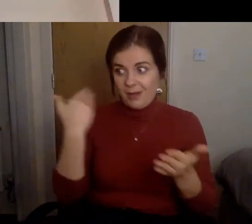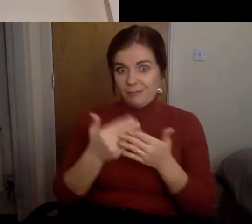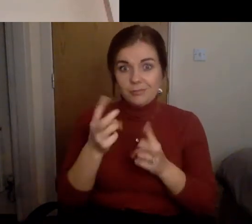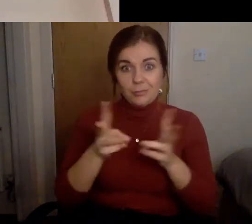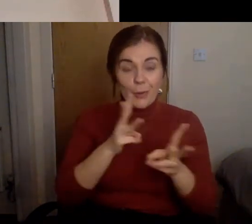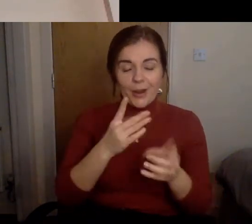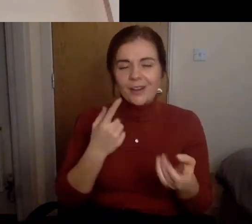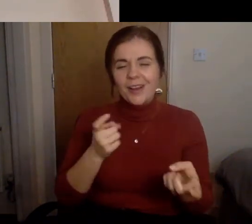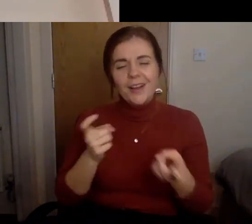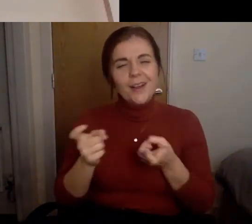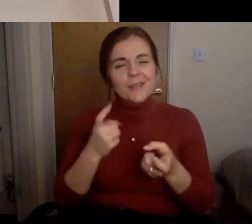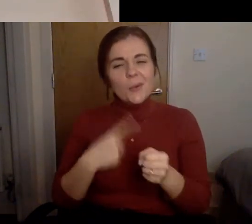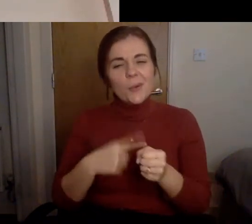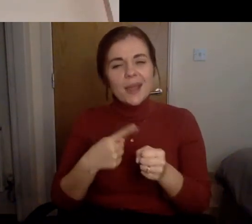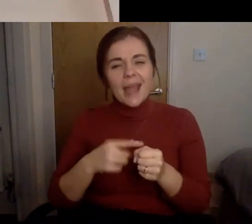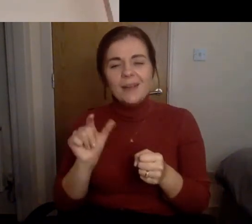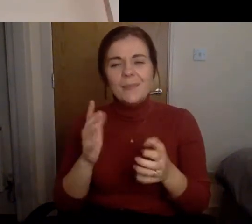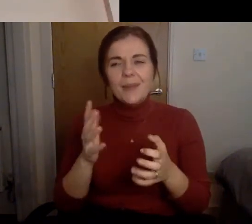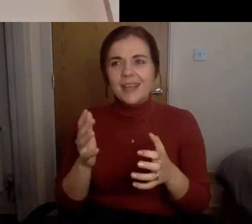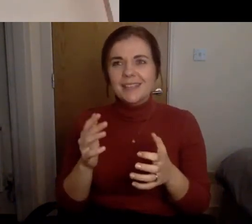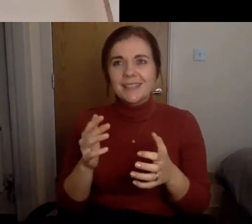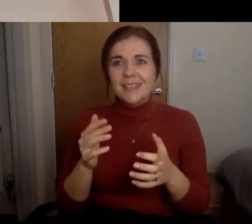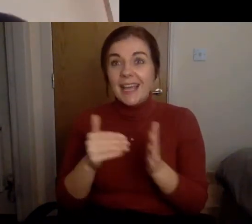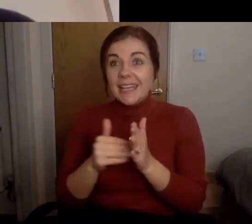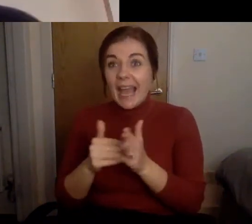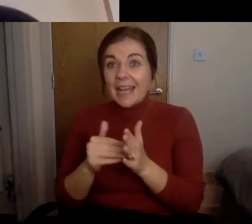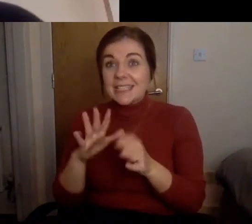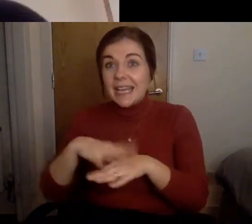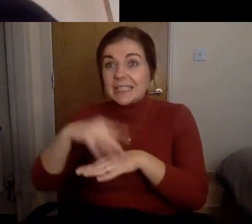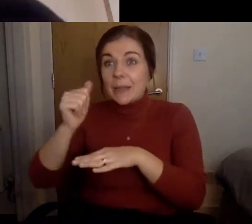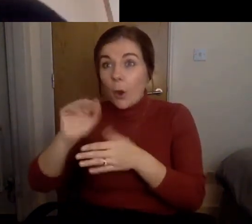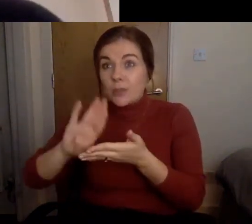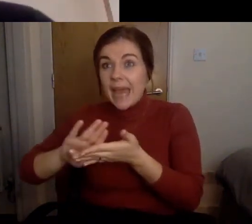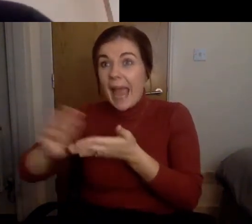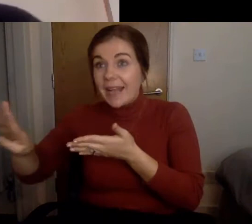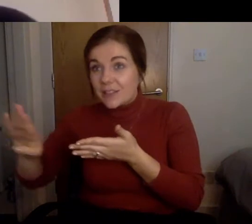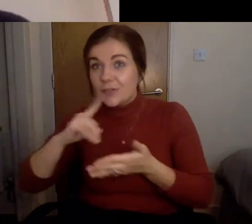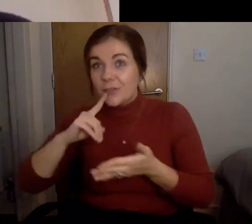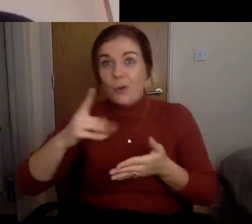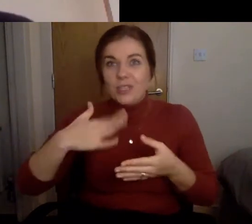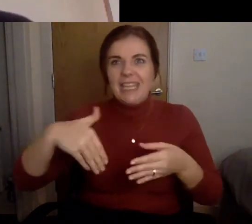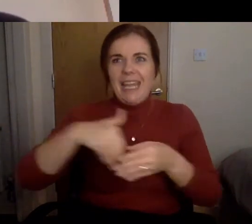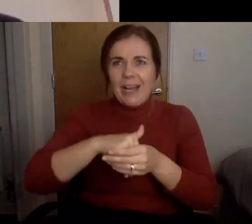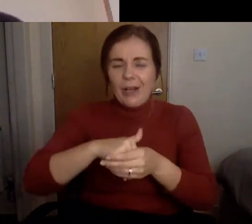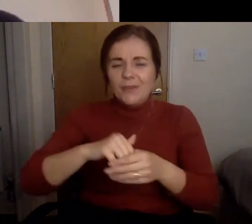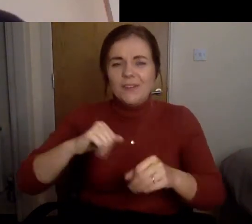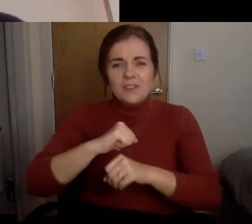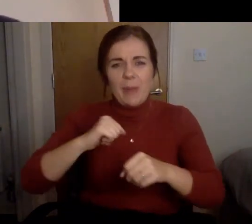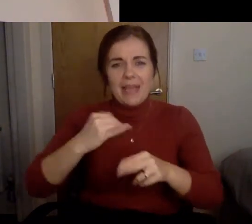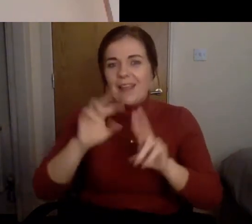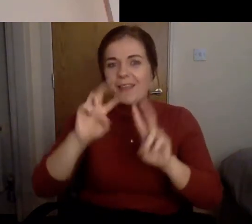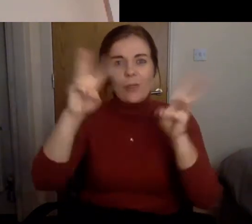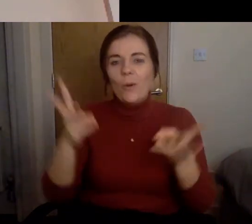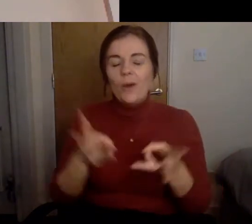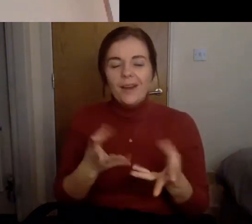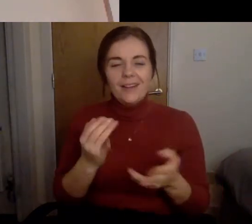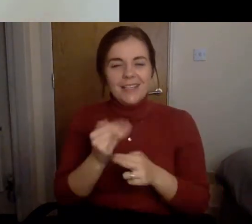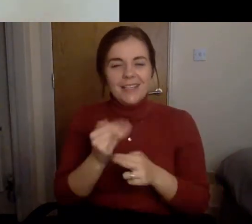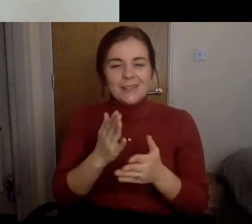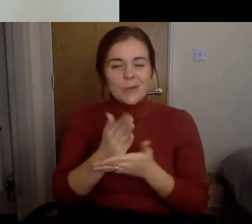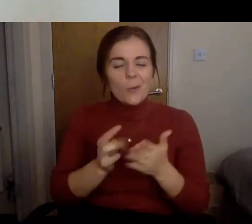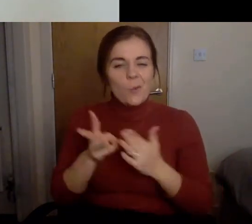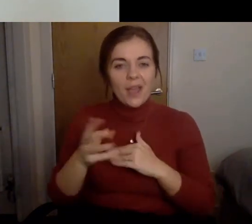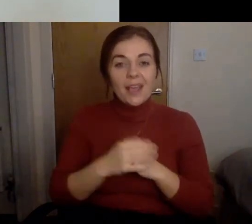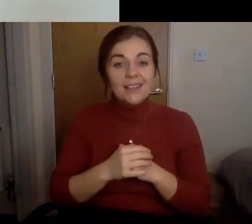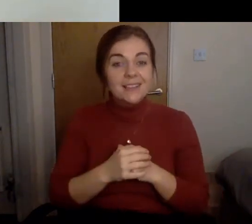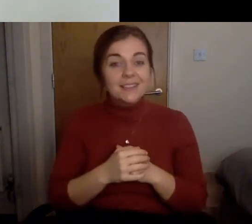again, we're the most exclusive, inclusive space in the world in some ways. In that way, there's women